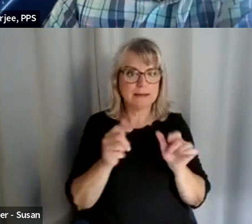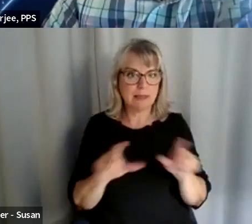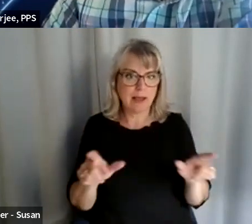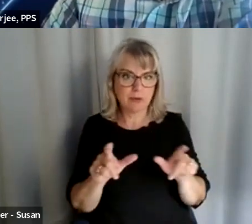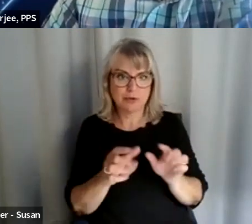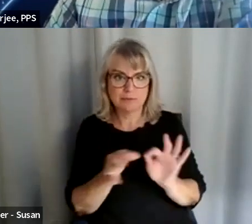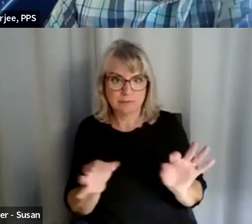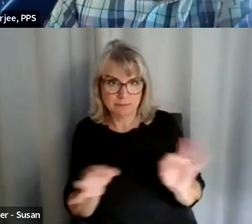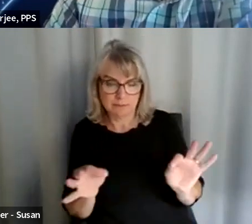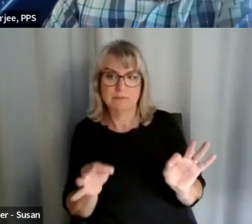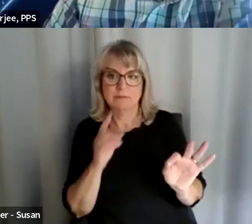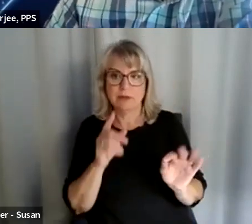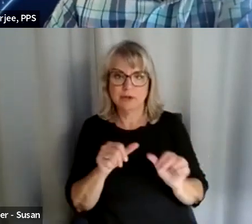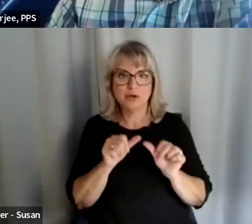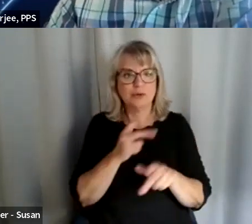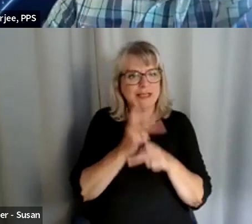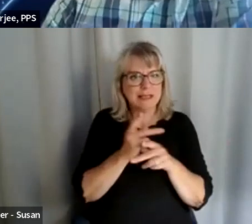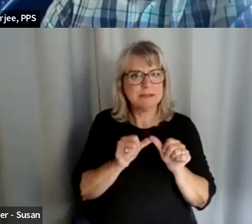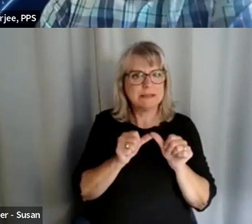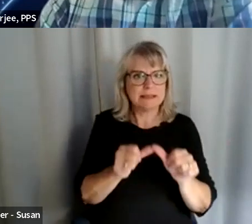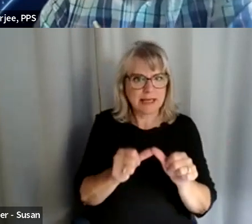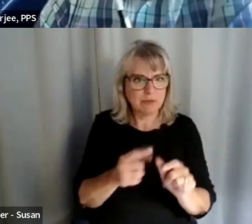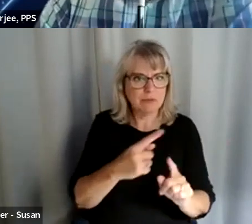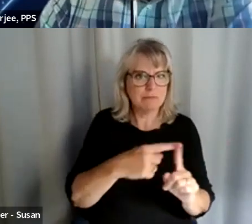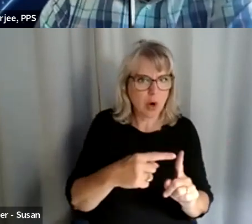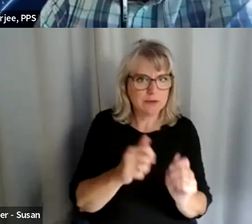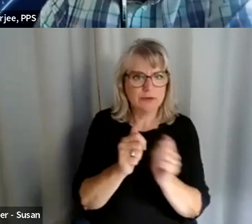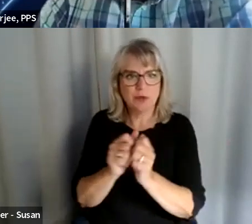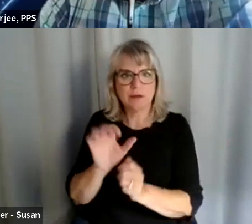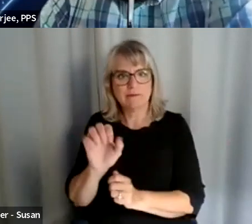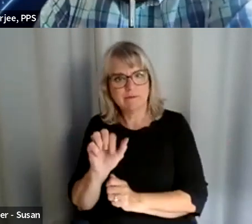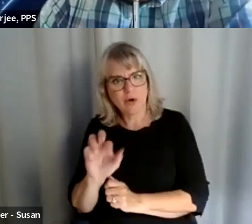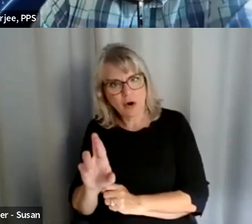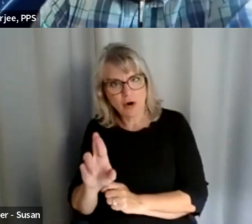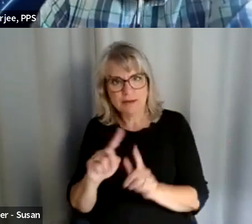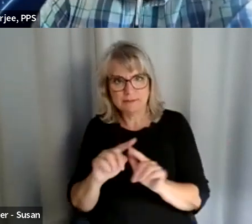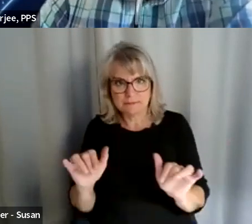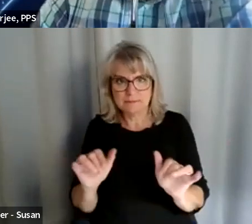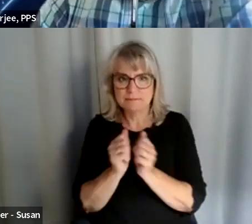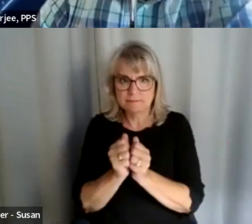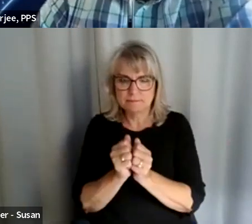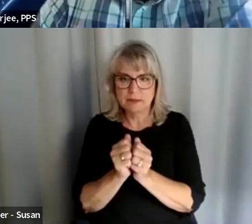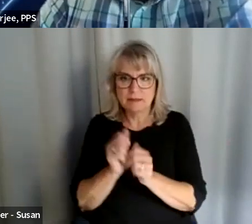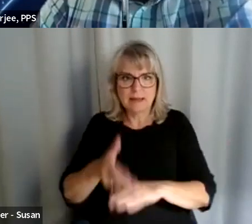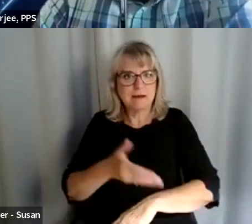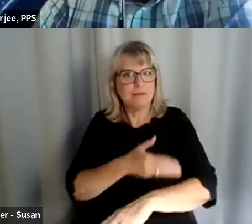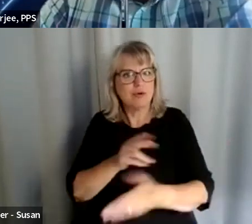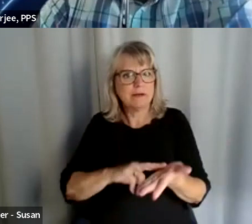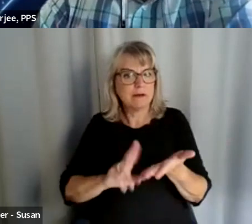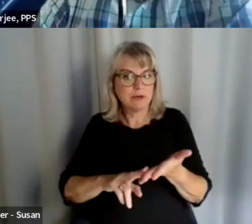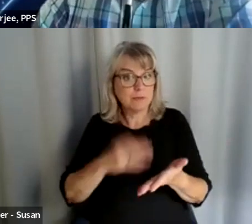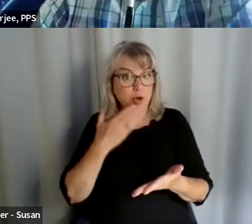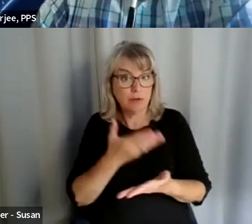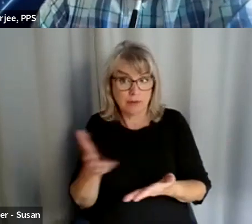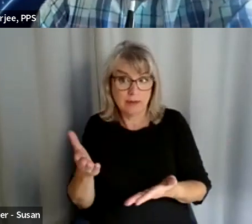but to have the sustainable elements in it along with the FAR would be a good thing. And I think the upgrade on those contracts